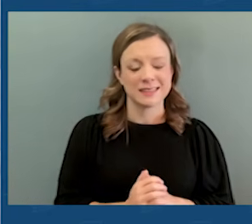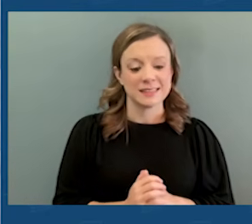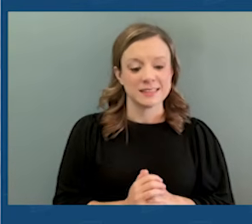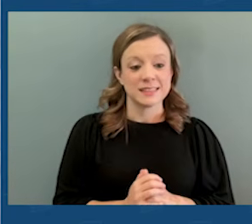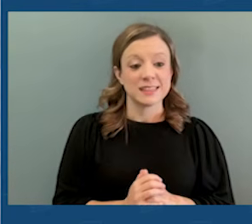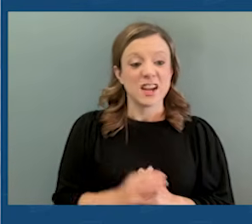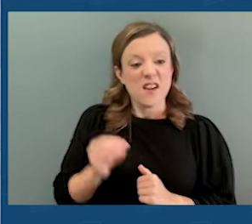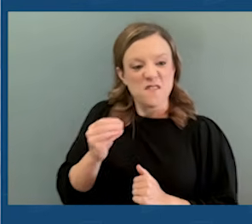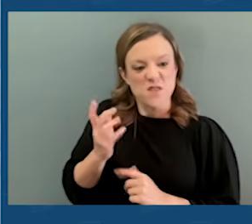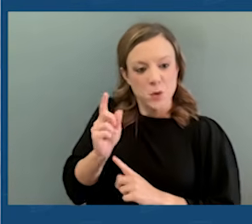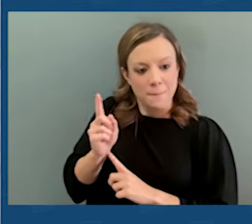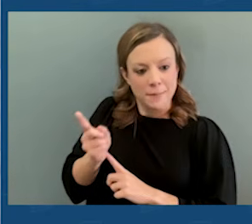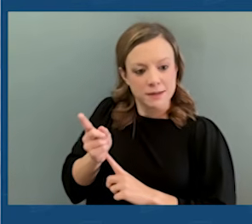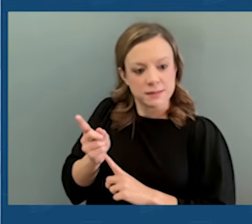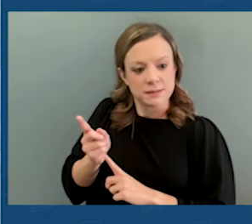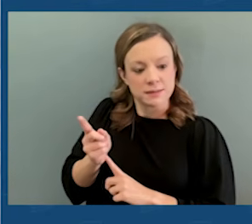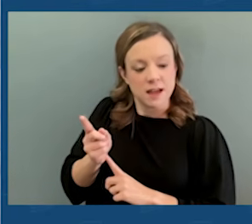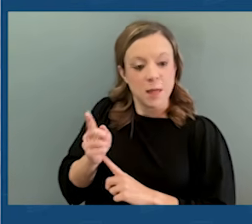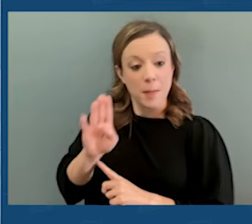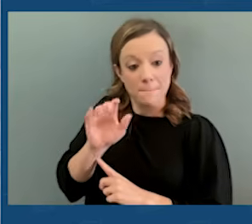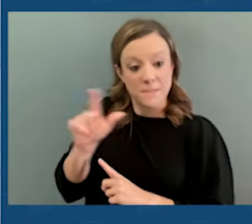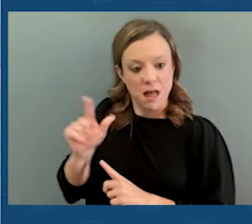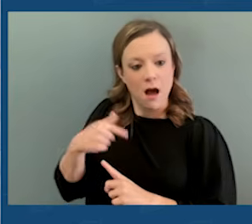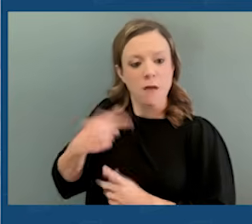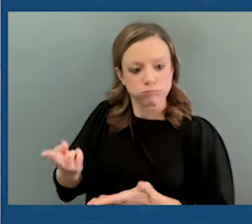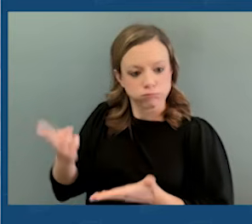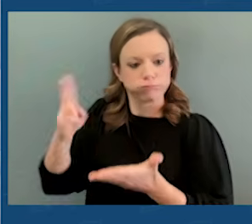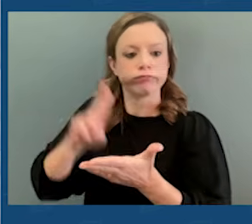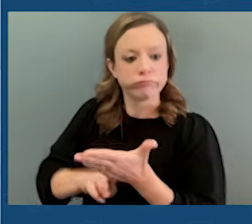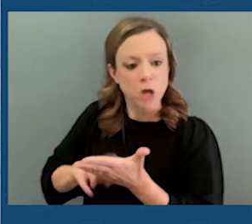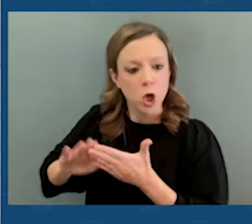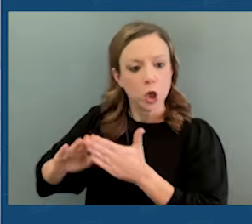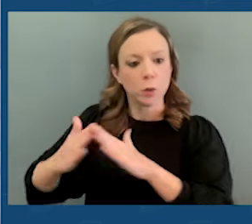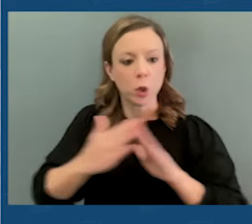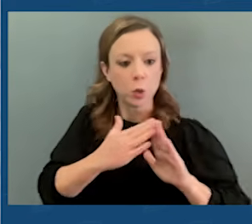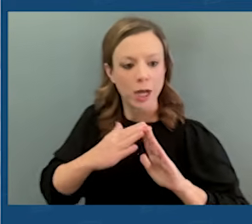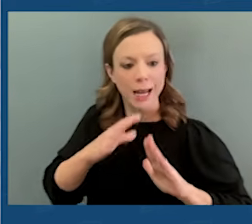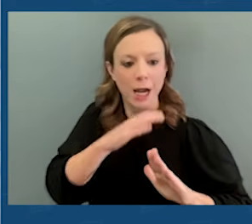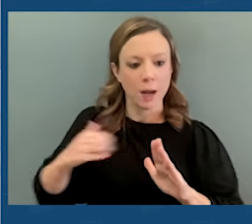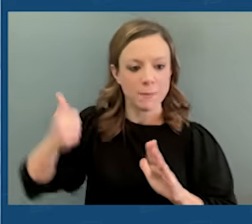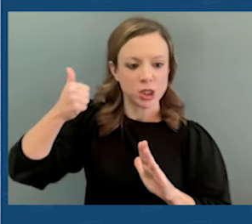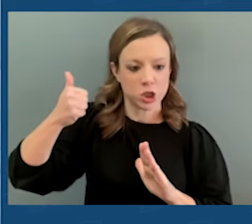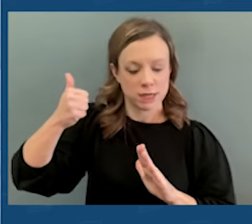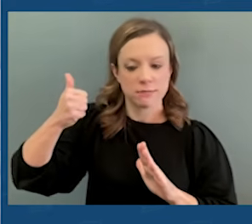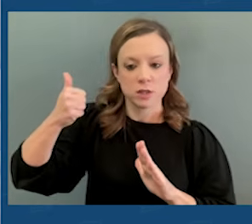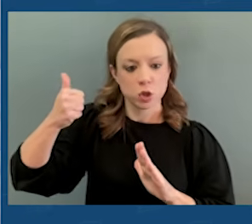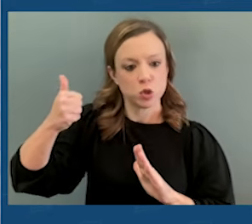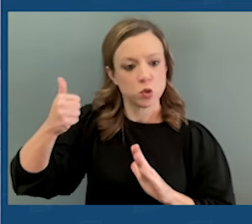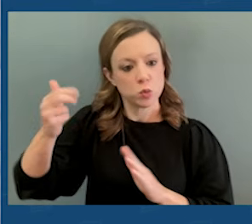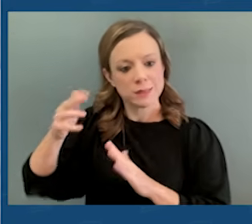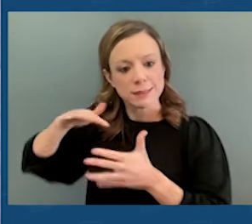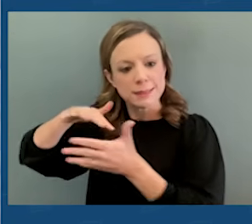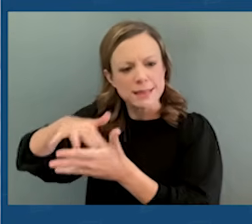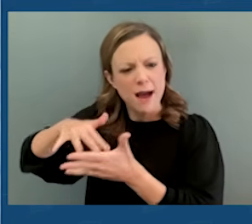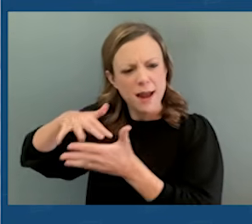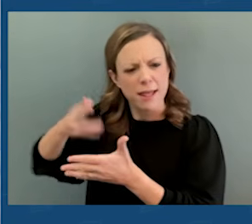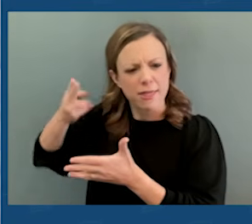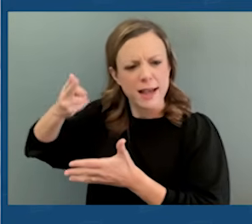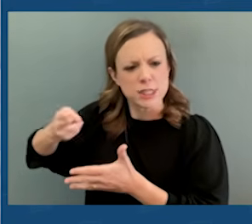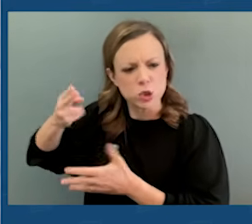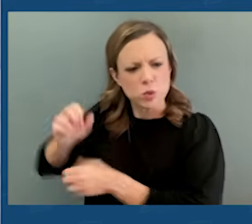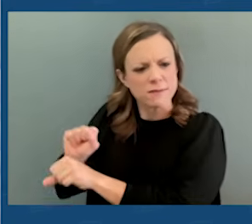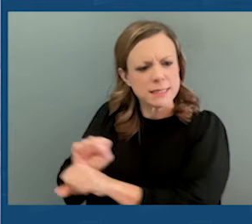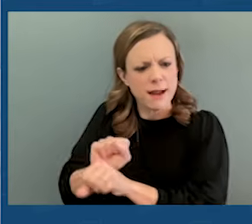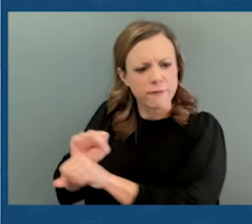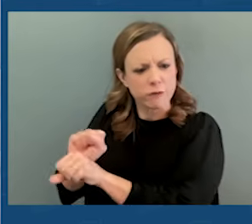sign a bill authorizing the creation of a community commission to study the history of slavery in New York